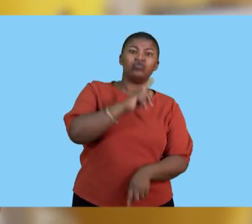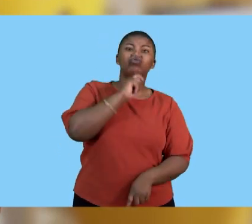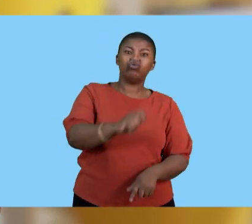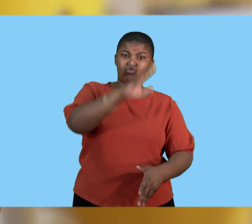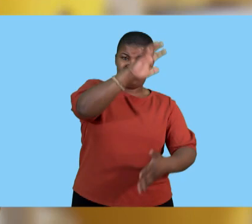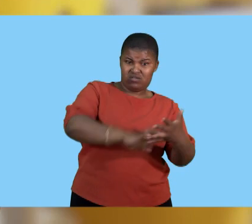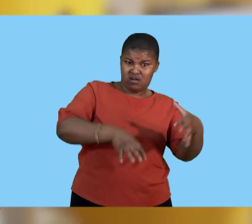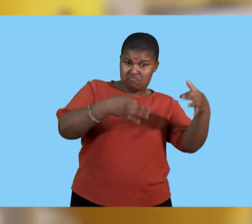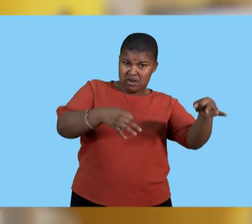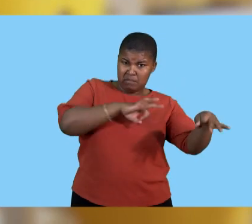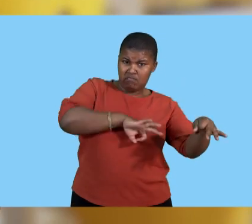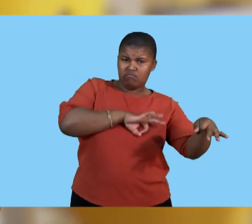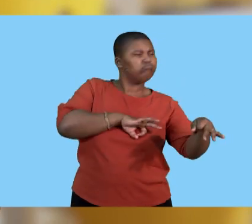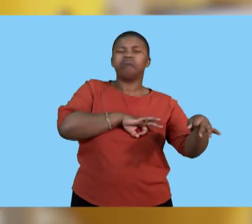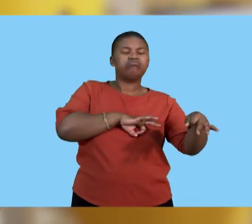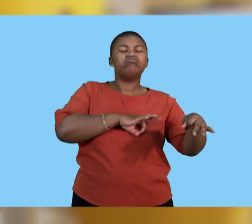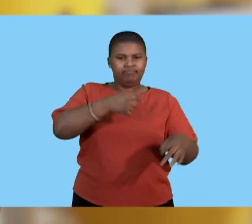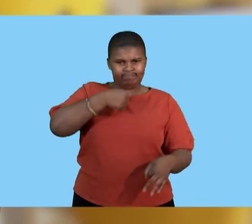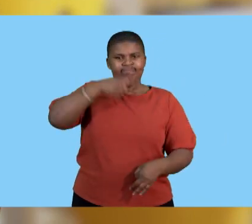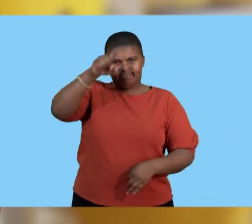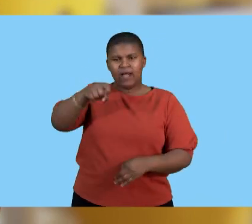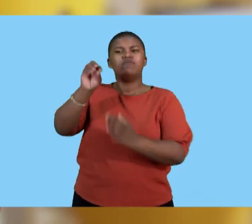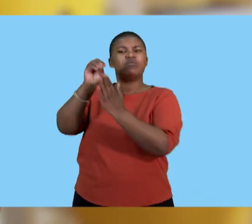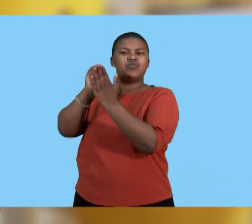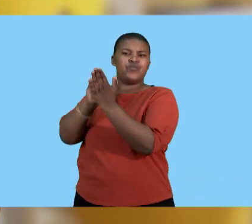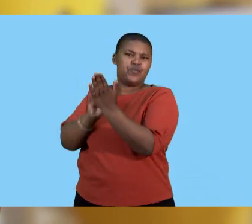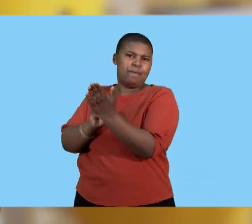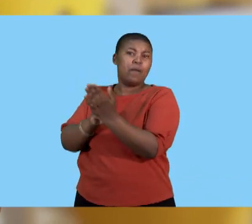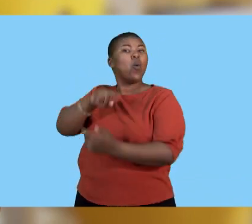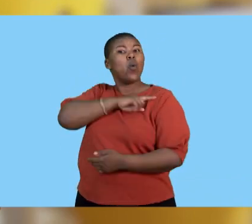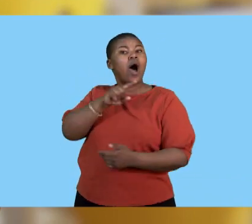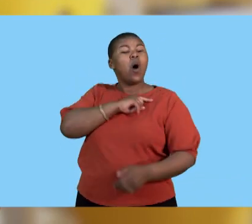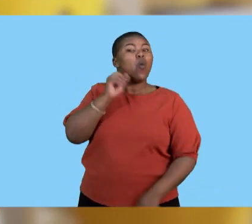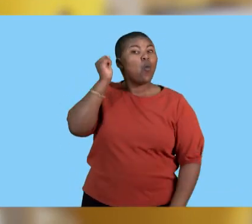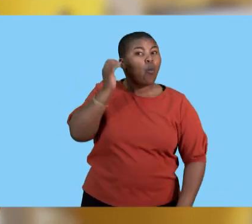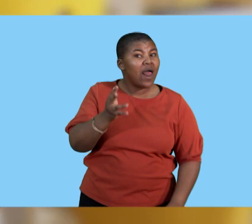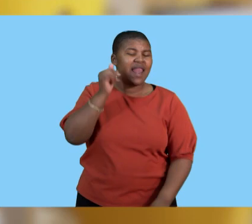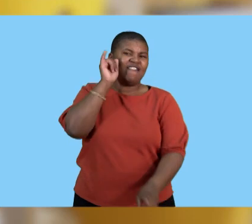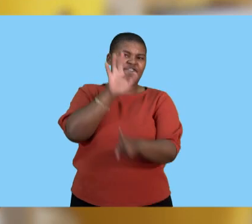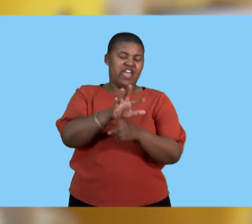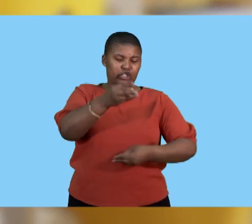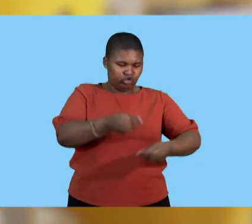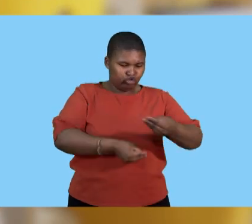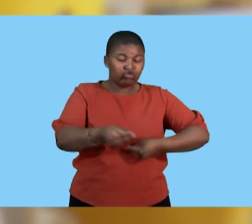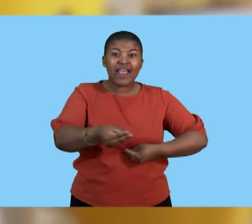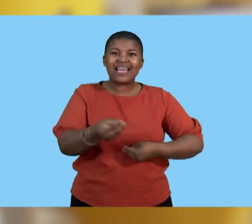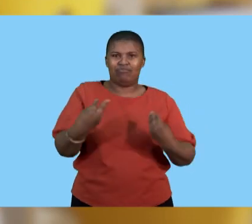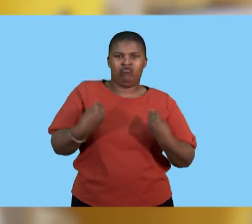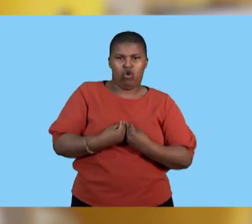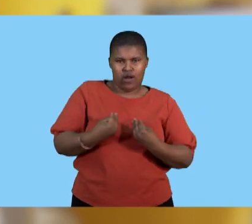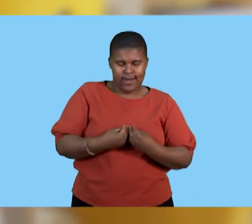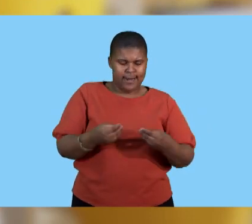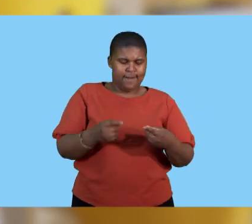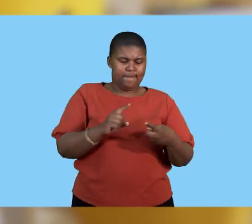income, but we have to record them because they will affect what we call trading stock